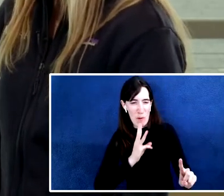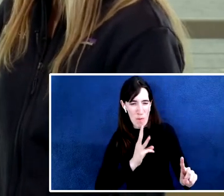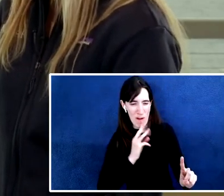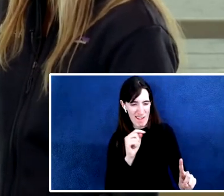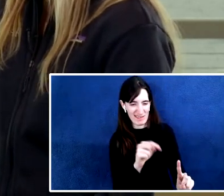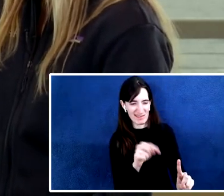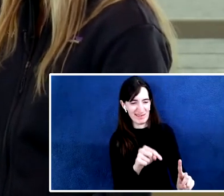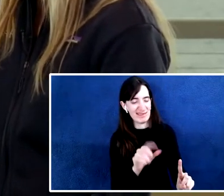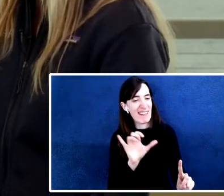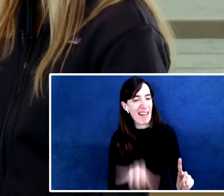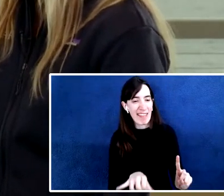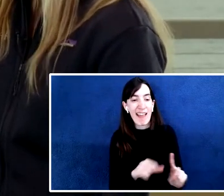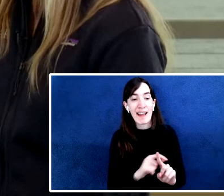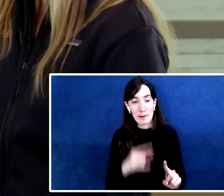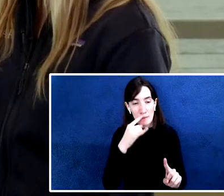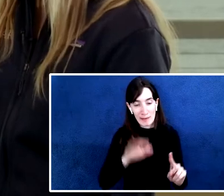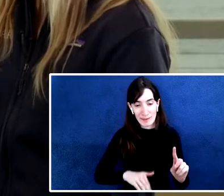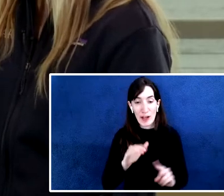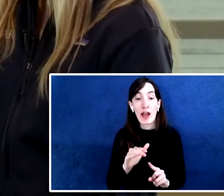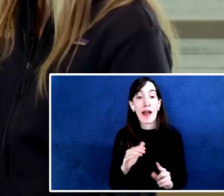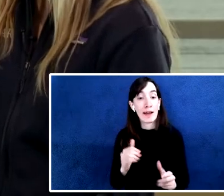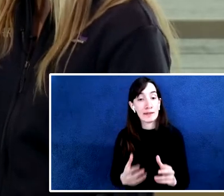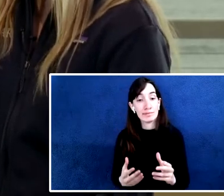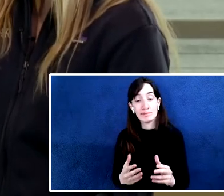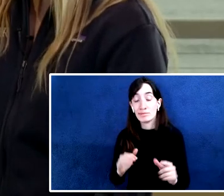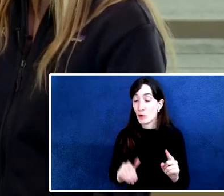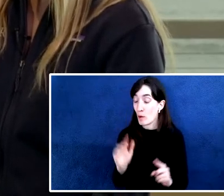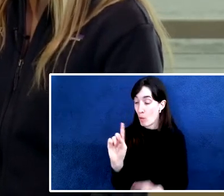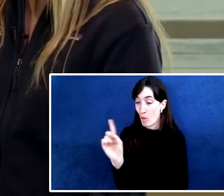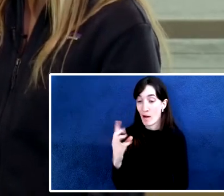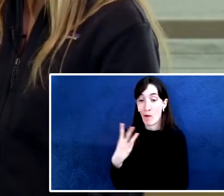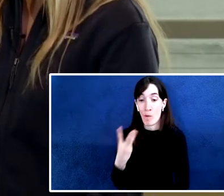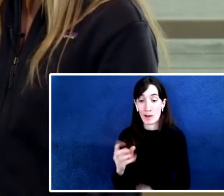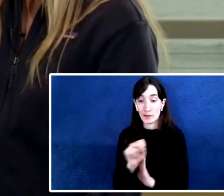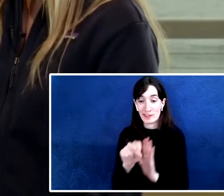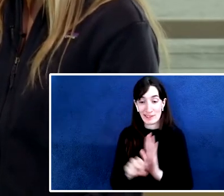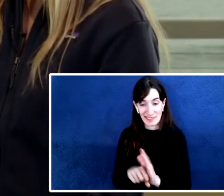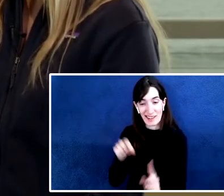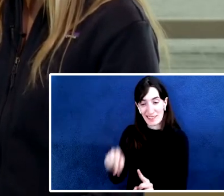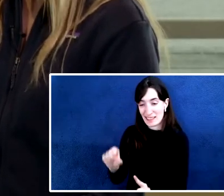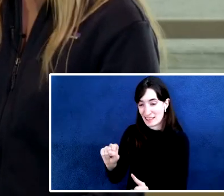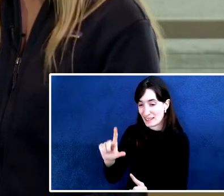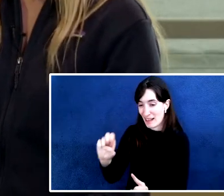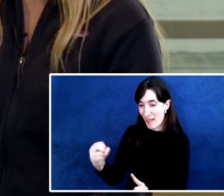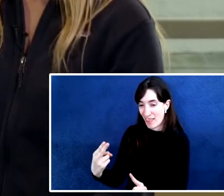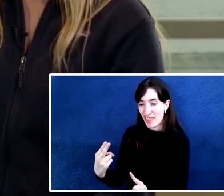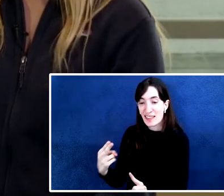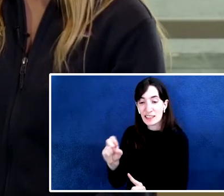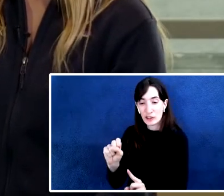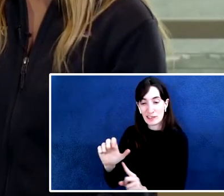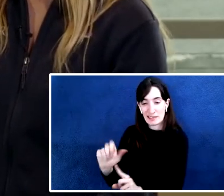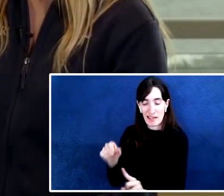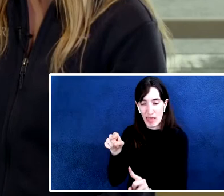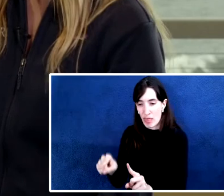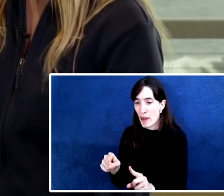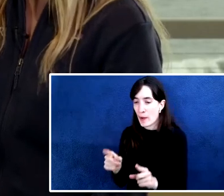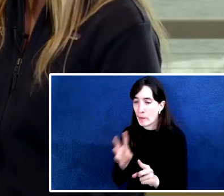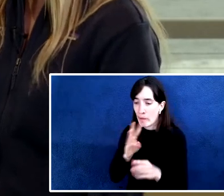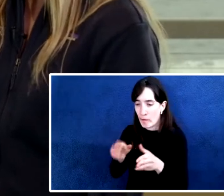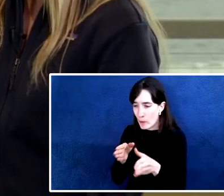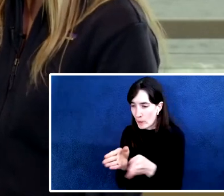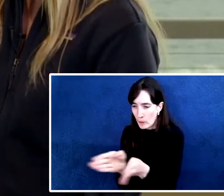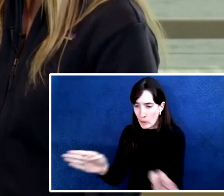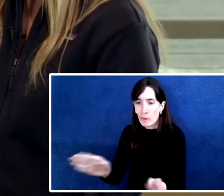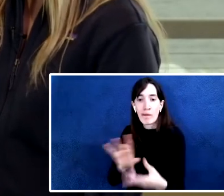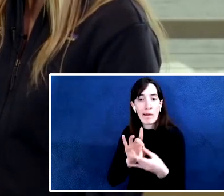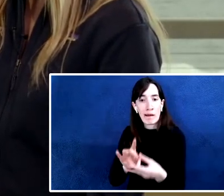kid. I grew up in Washington State at the bottom of the Salish Sea. That's that massive estuary they have up there. And there are a lot of really small waterfronts, just